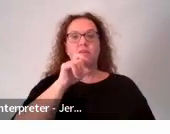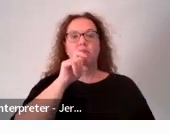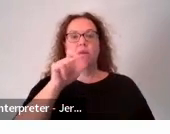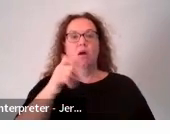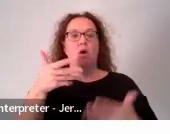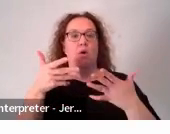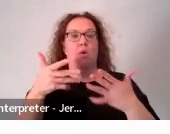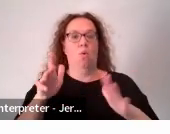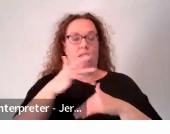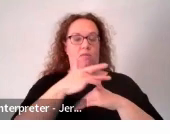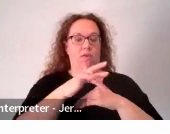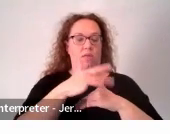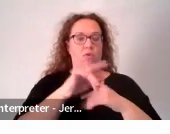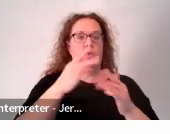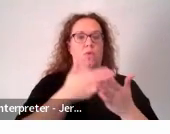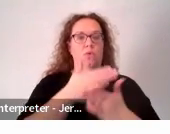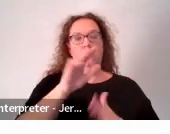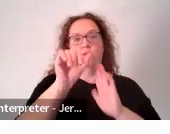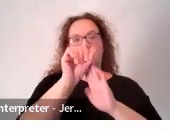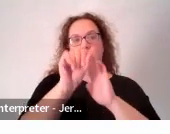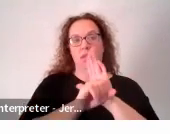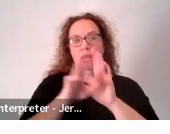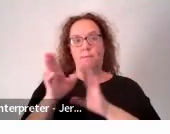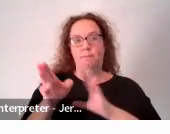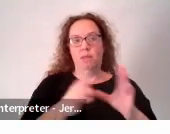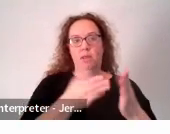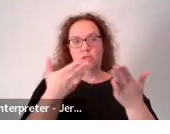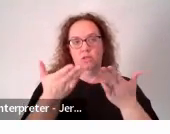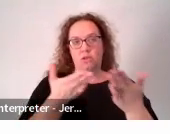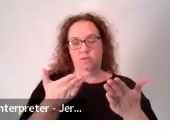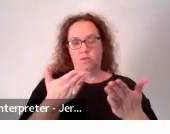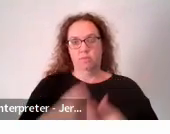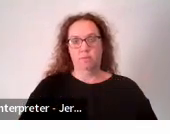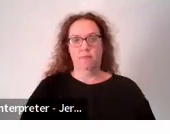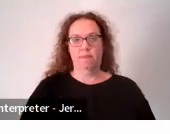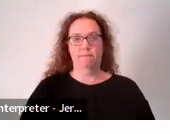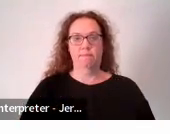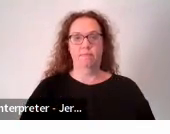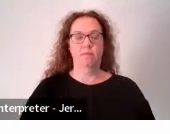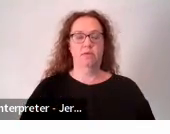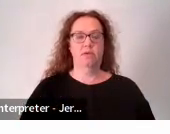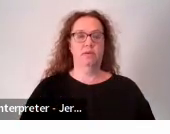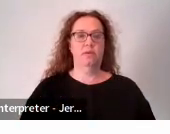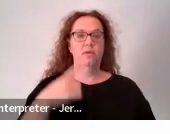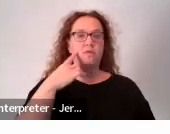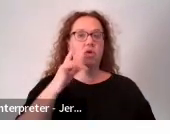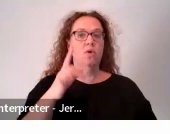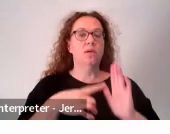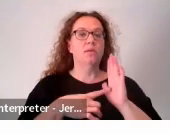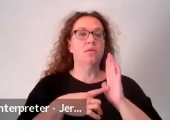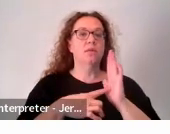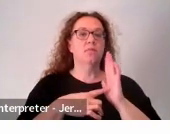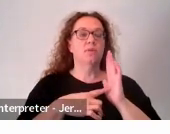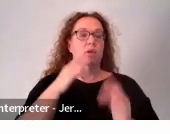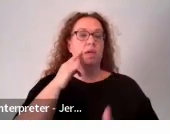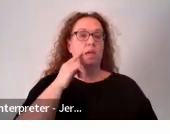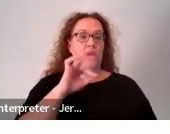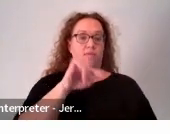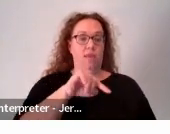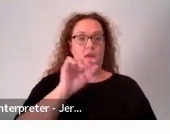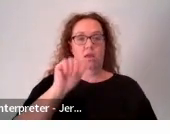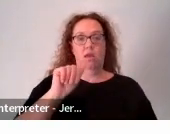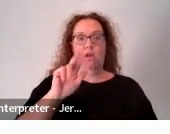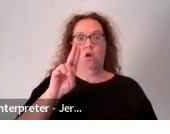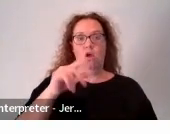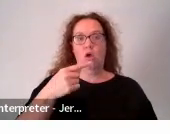already available through state plan services. So, for example, if the augmented